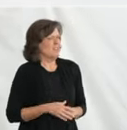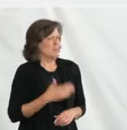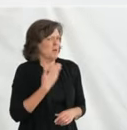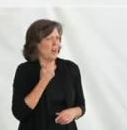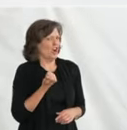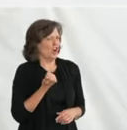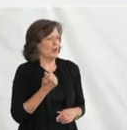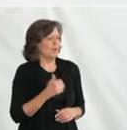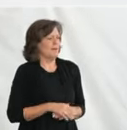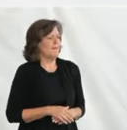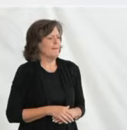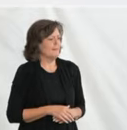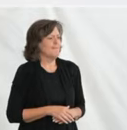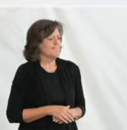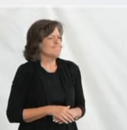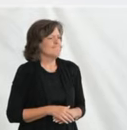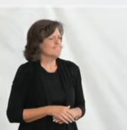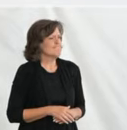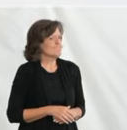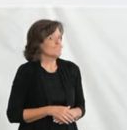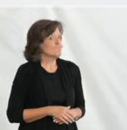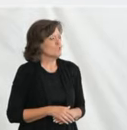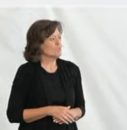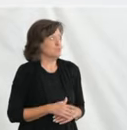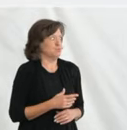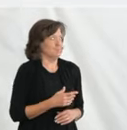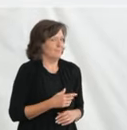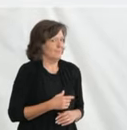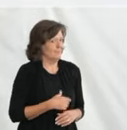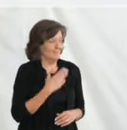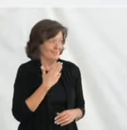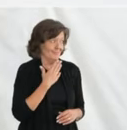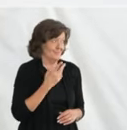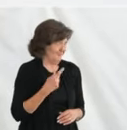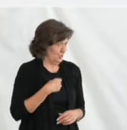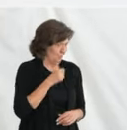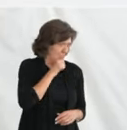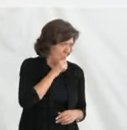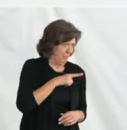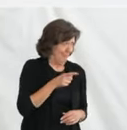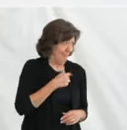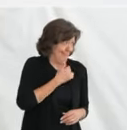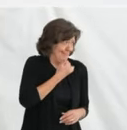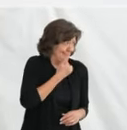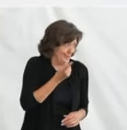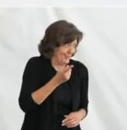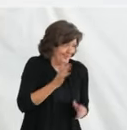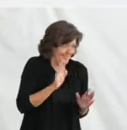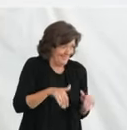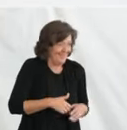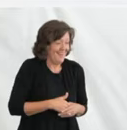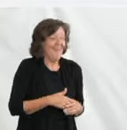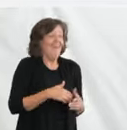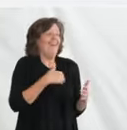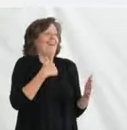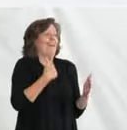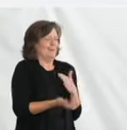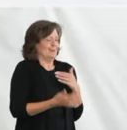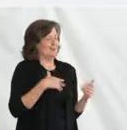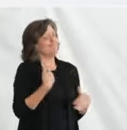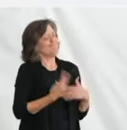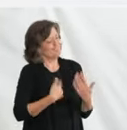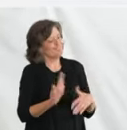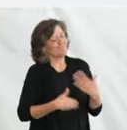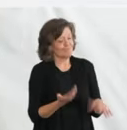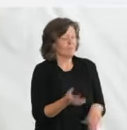Duh. Bet she didn't mean to give that away. But it got to be October, and this was back when we used to have